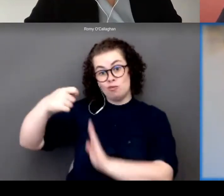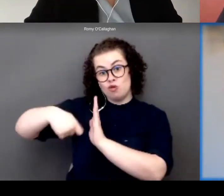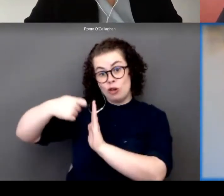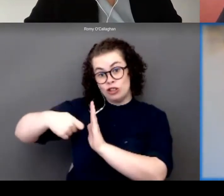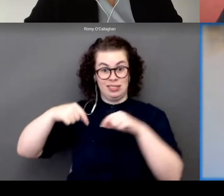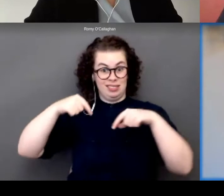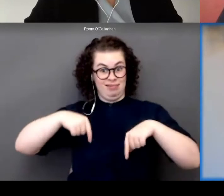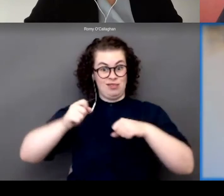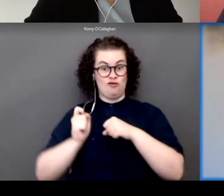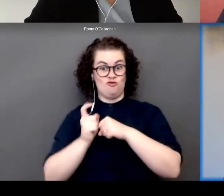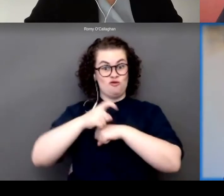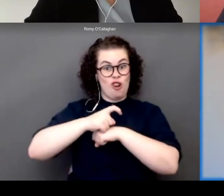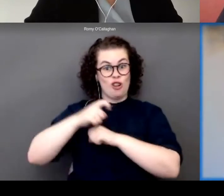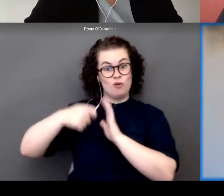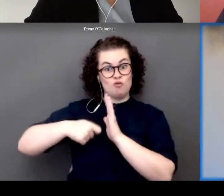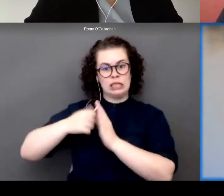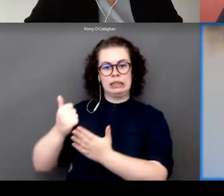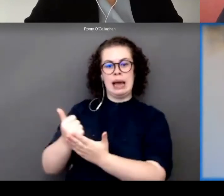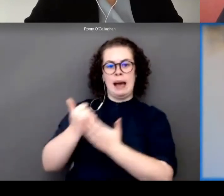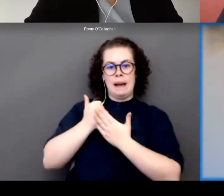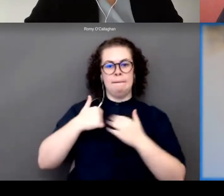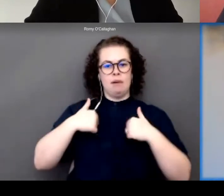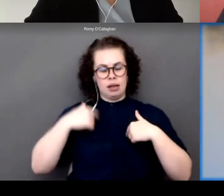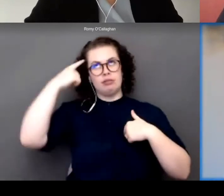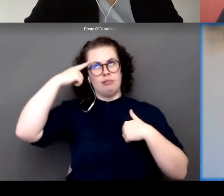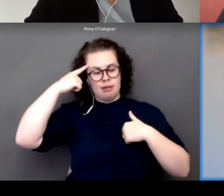way to test reversible solutions.